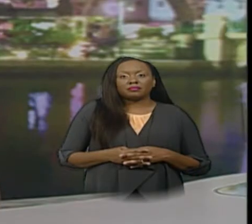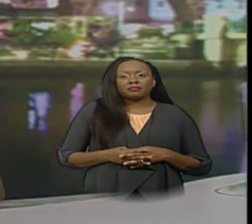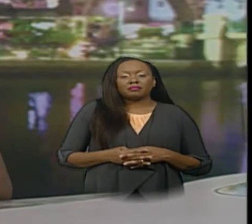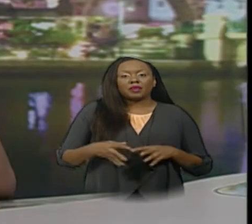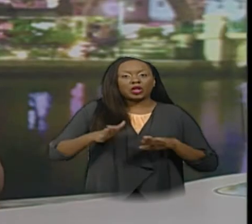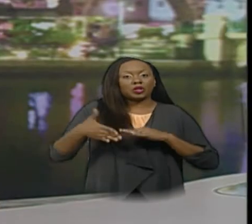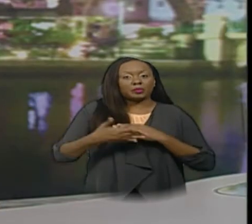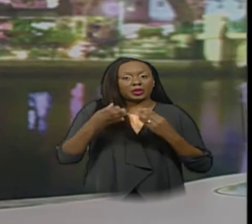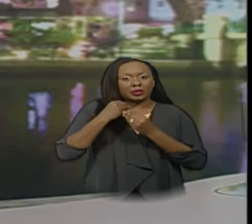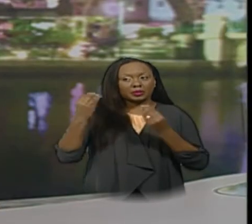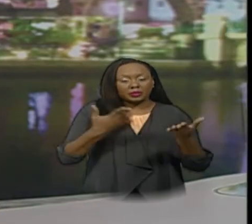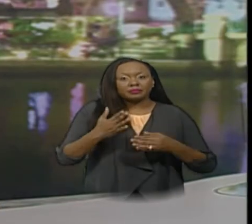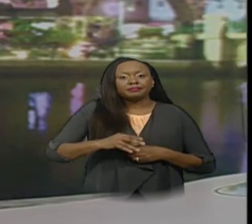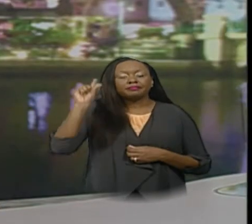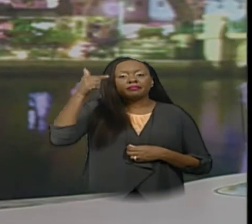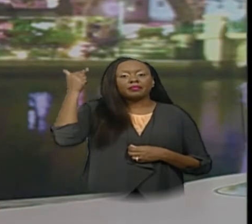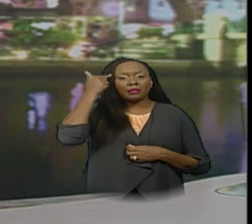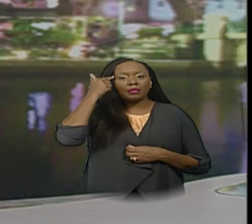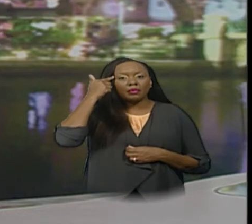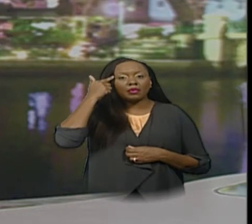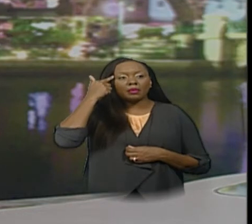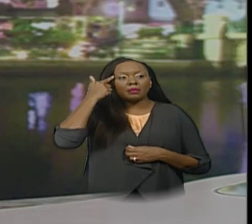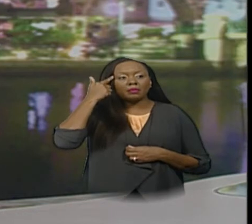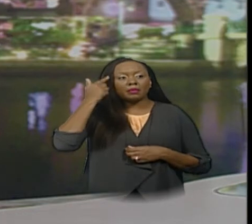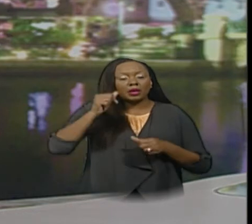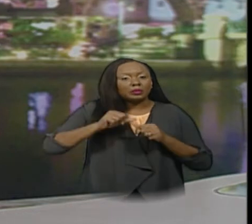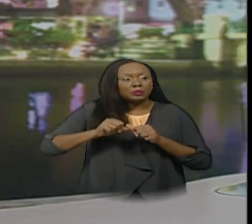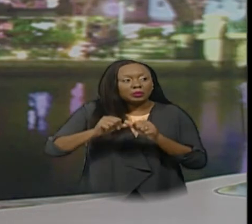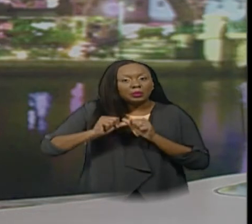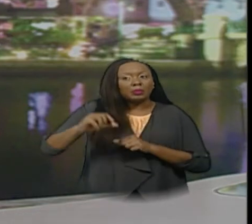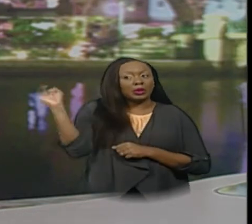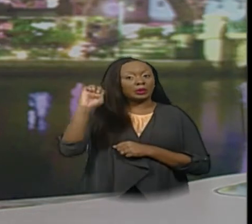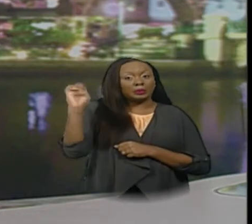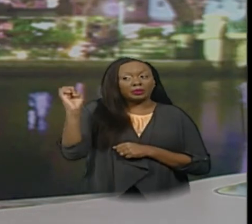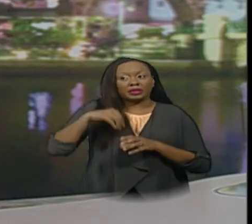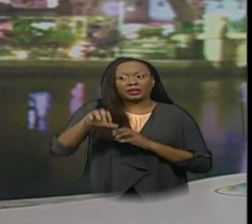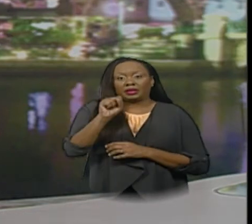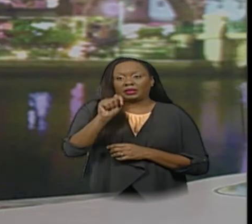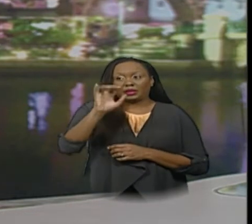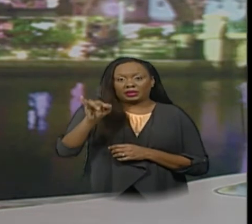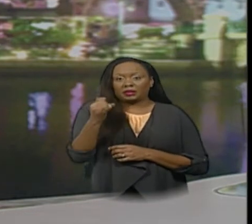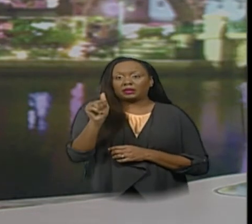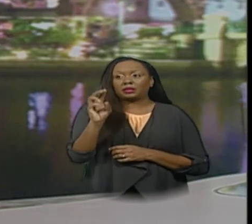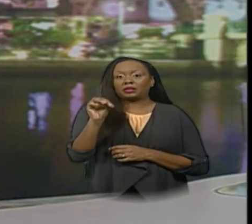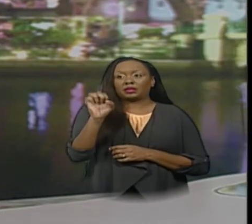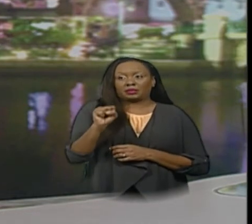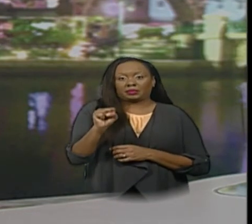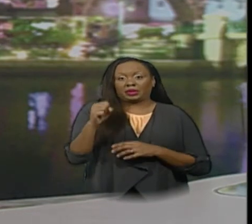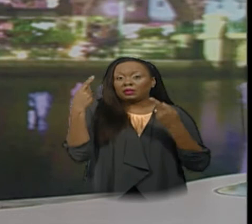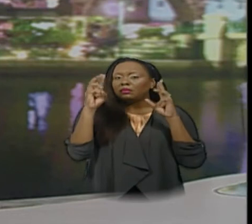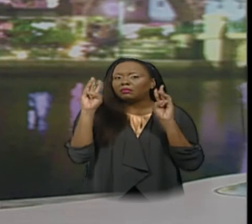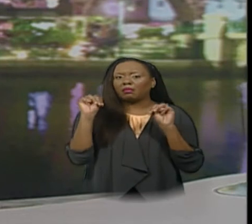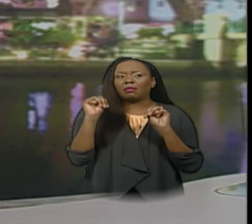We begin in Jamaica. The government has extended the state of public emergency in the parish of St. James. Prime Minister Andrew